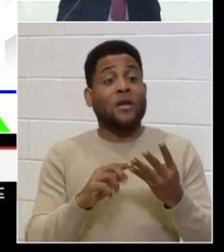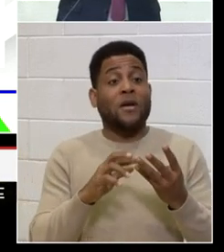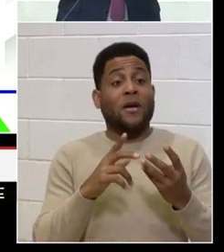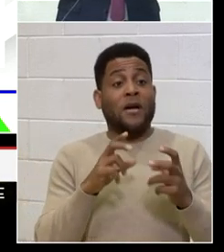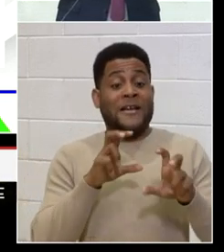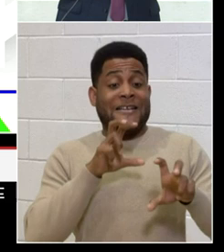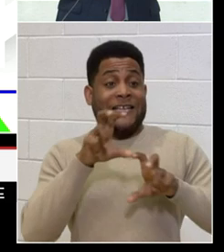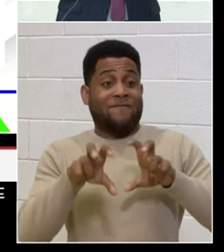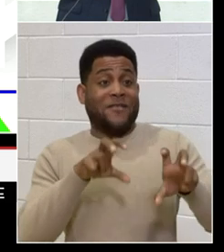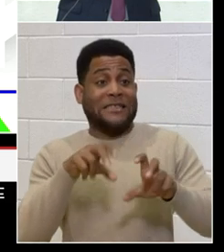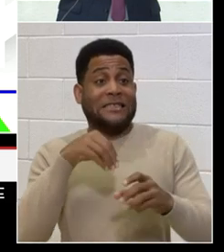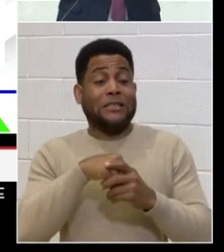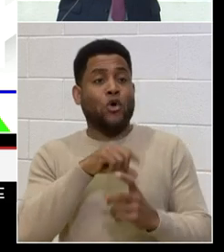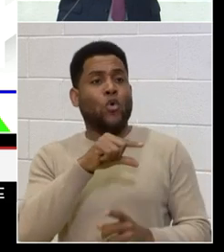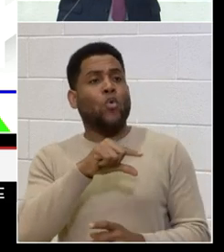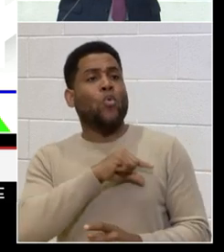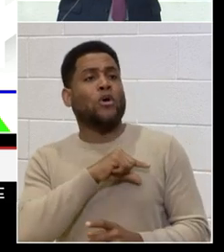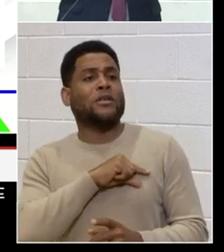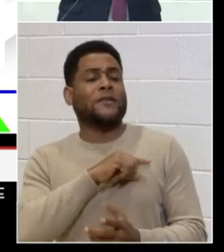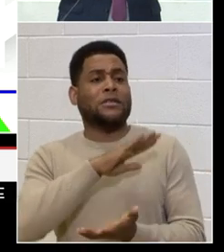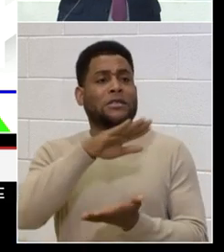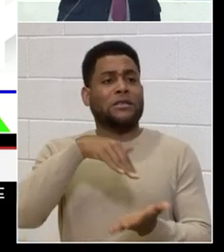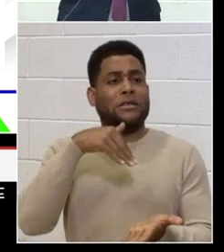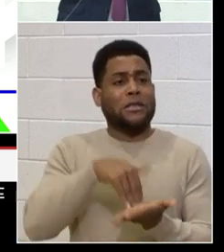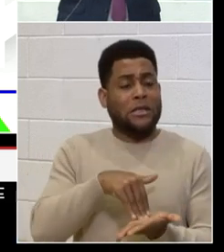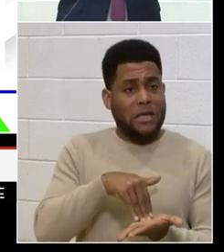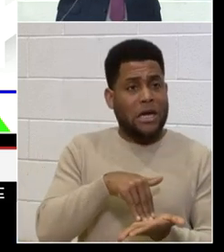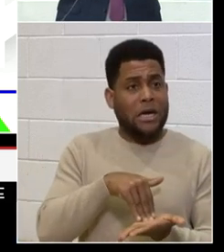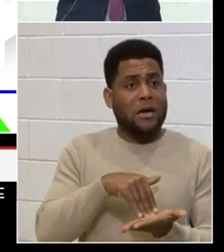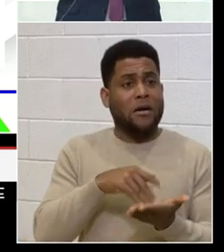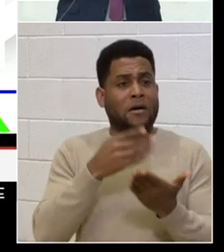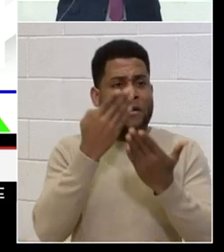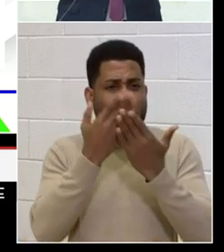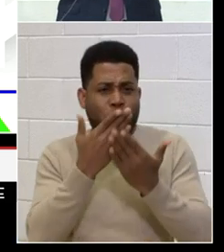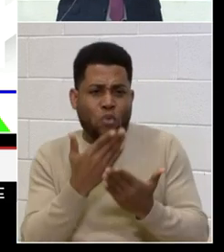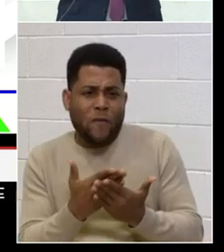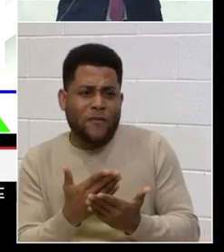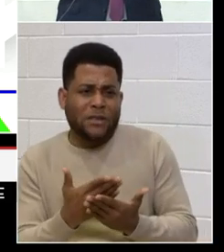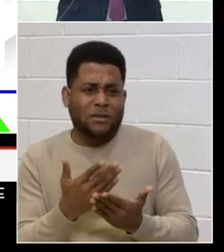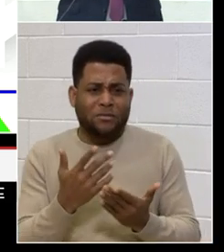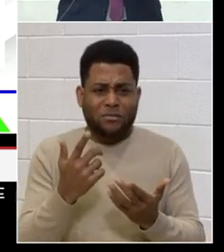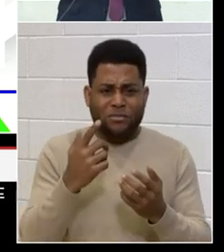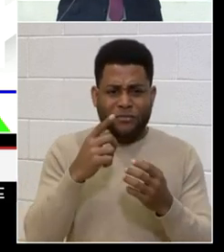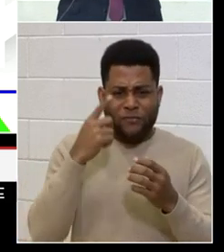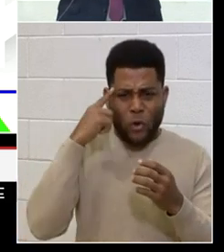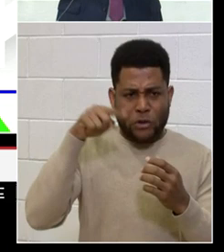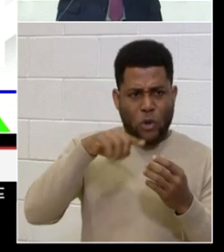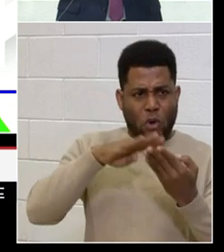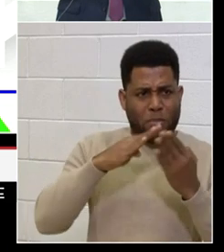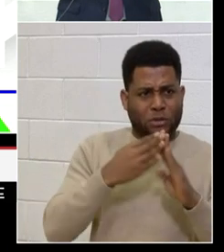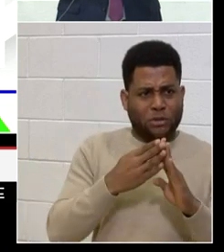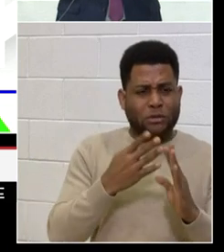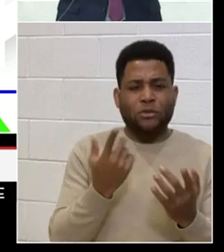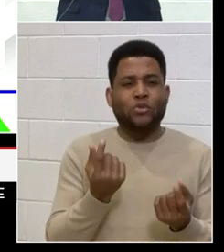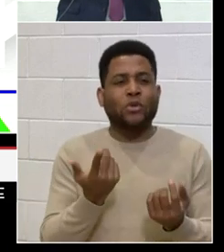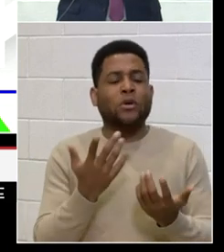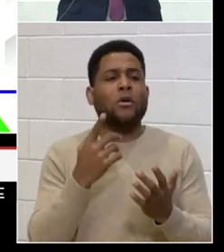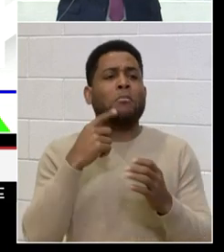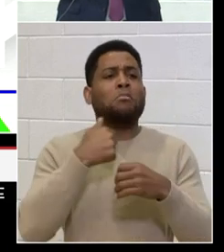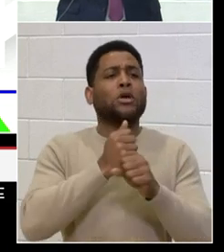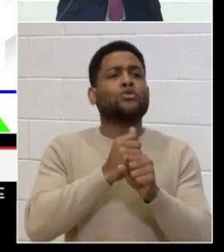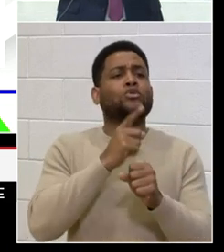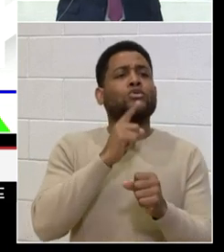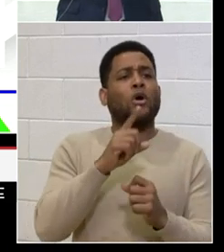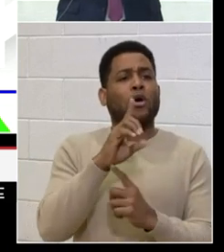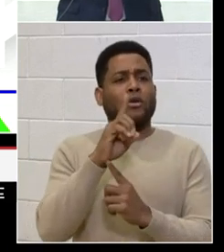lot of programs that are well-intentioned, often grounded in good research. We want to be able to look at what's the track record of evidence with data about